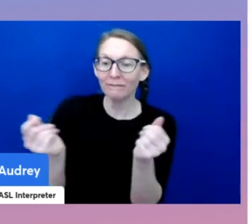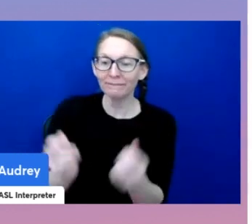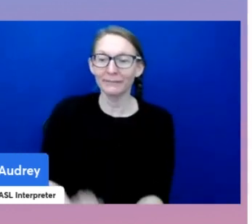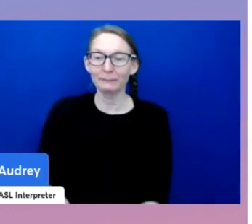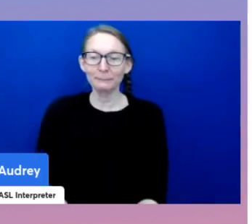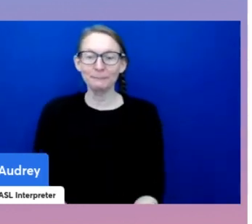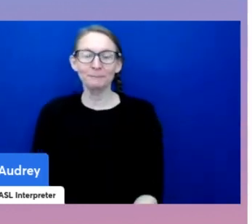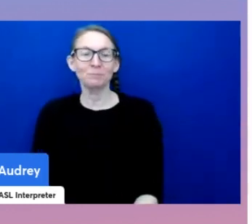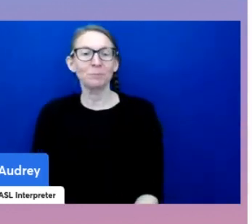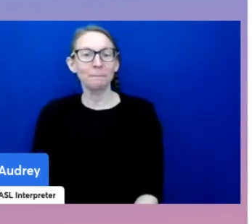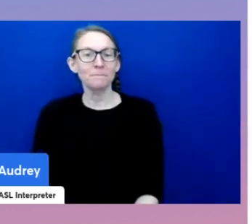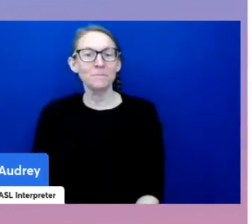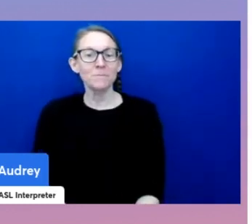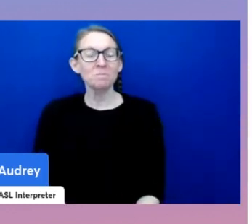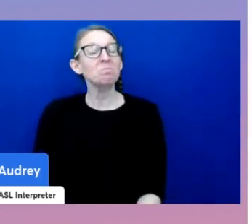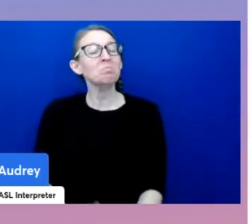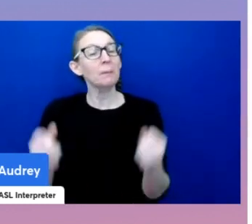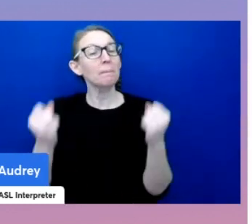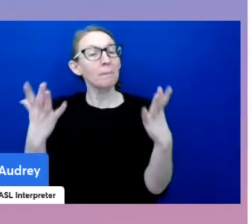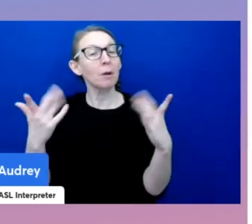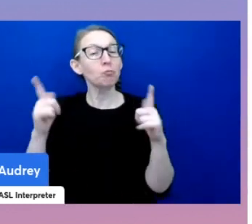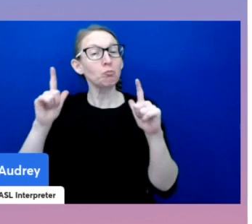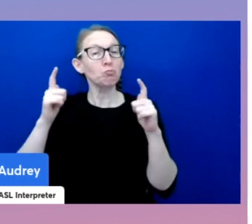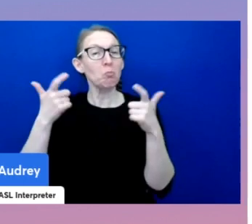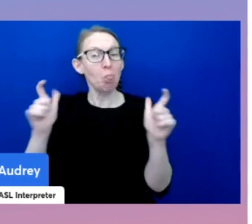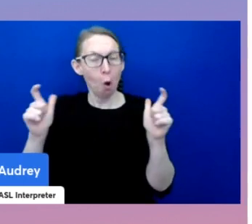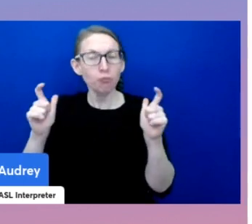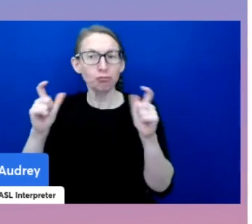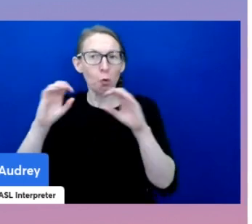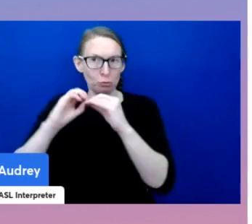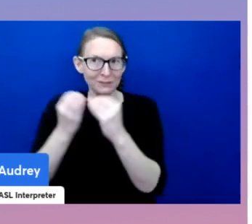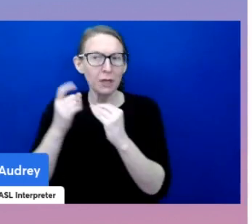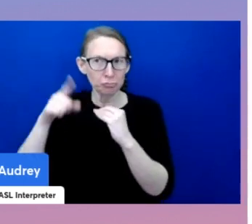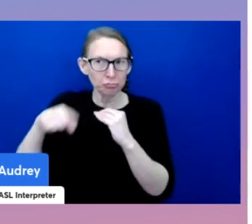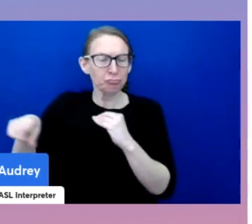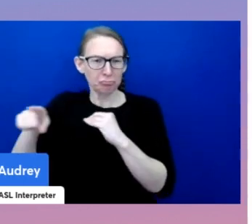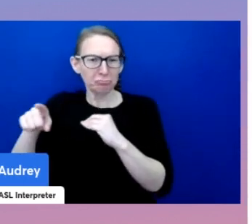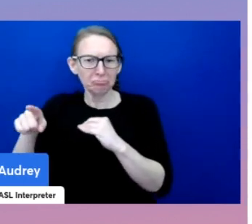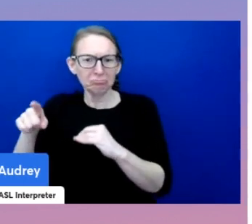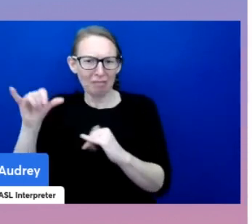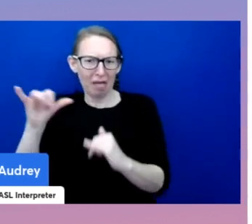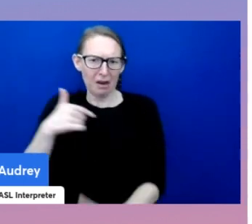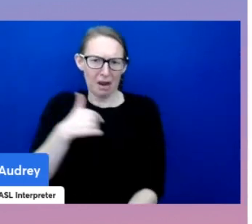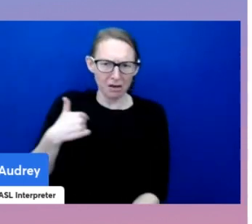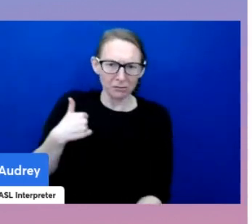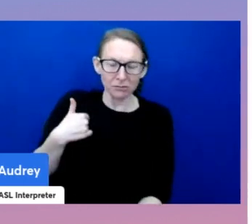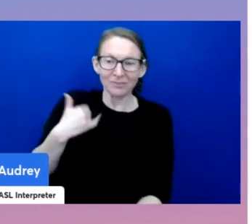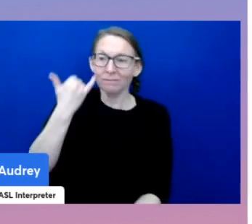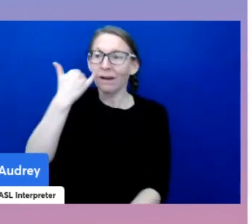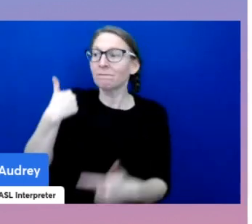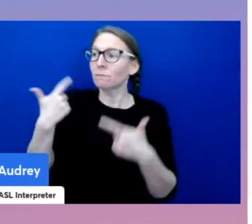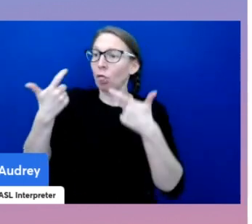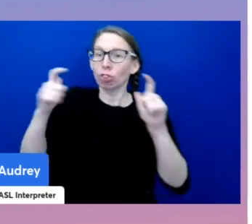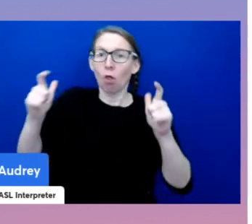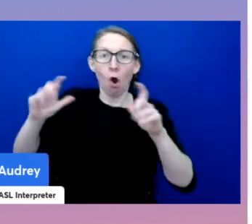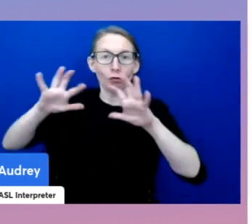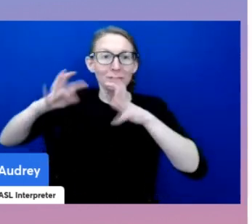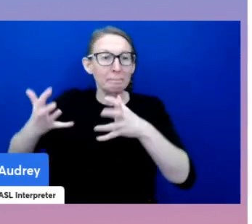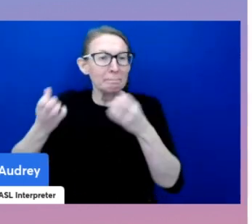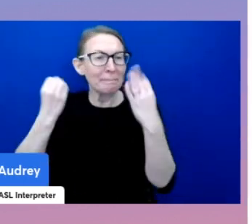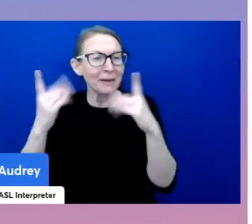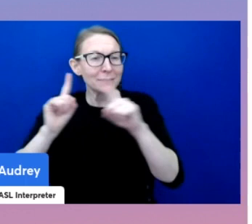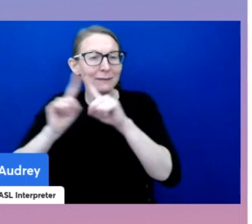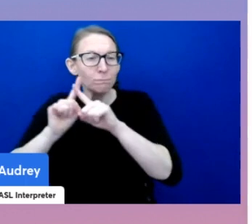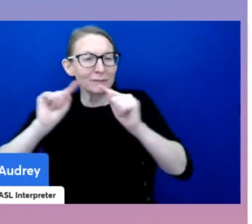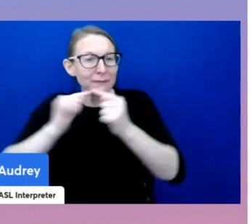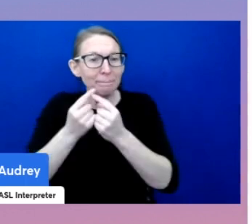Many larger organizations, and we are no exception, when we have larger team, a number of teams that need